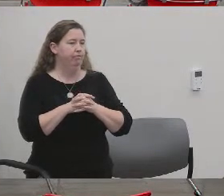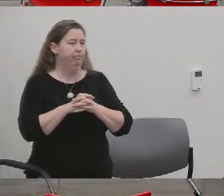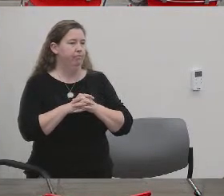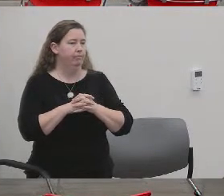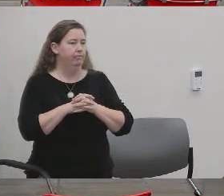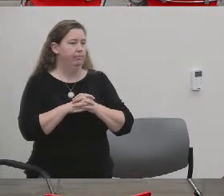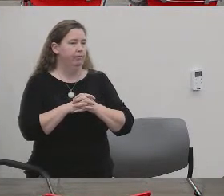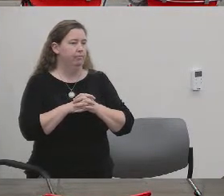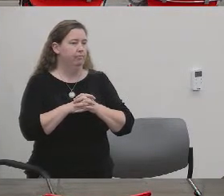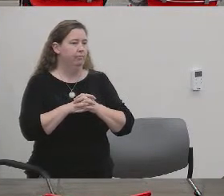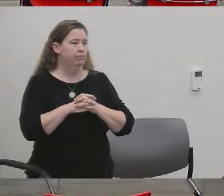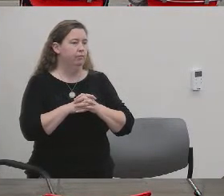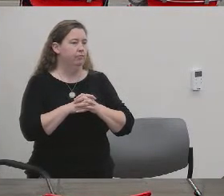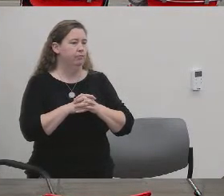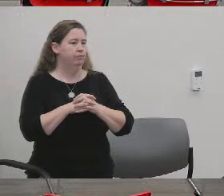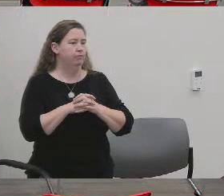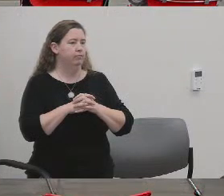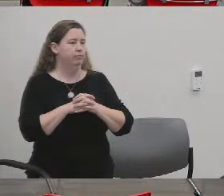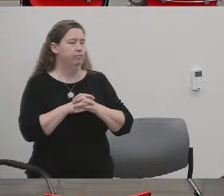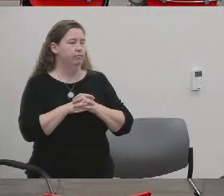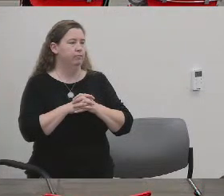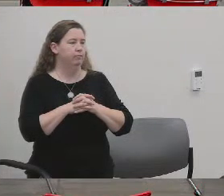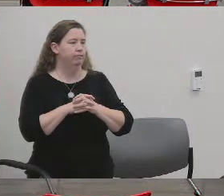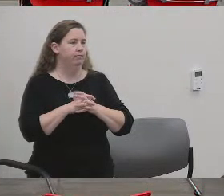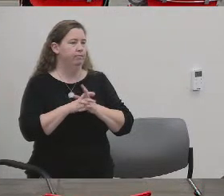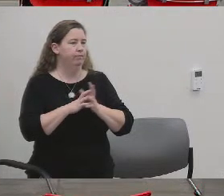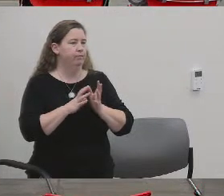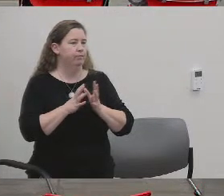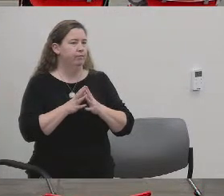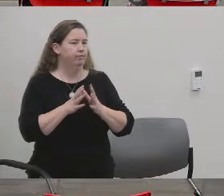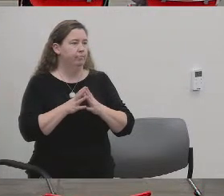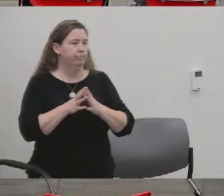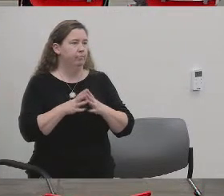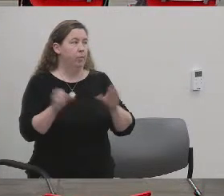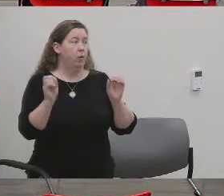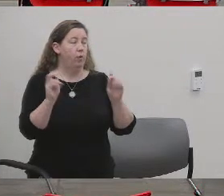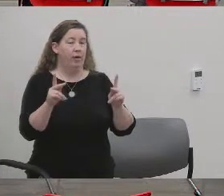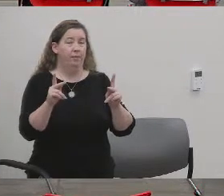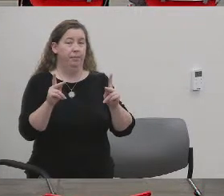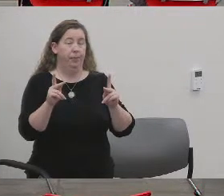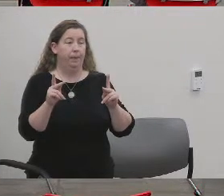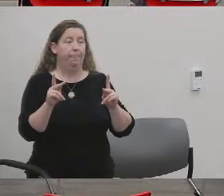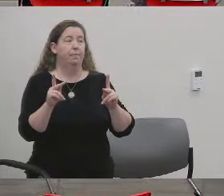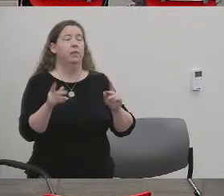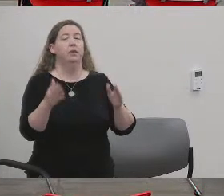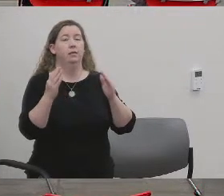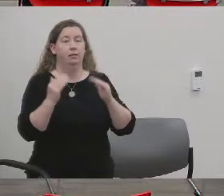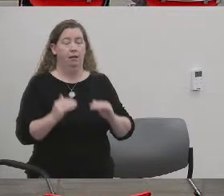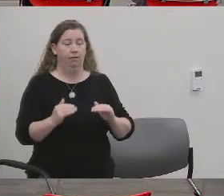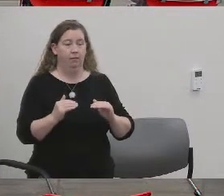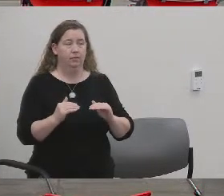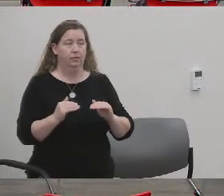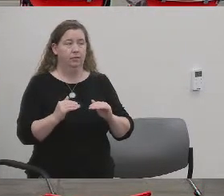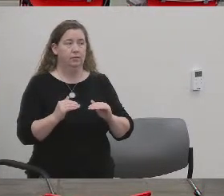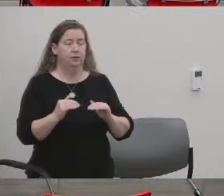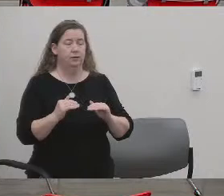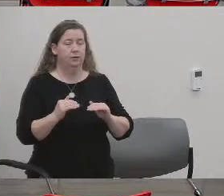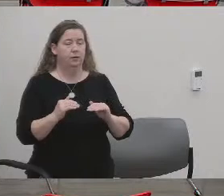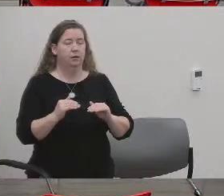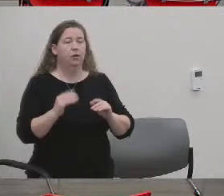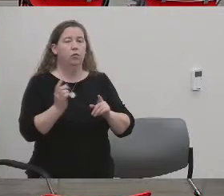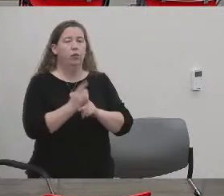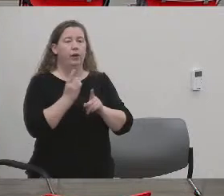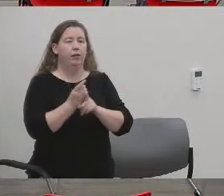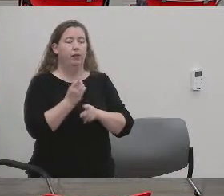Okay, our next Item 9, our next regular Board of